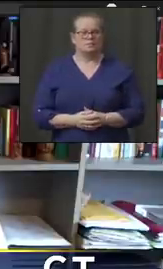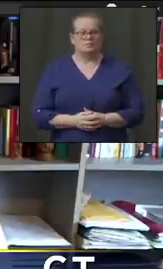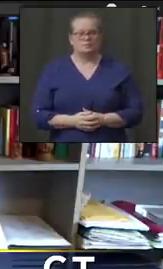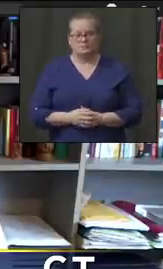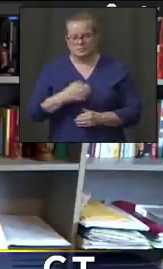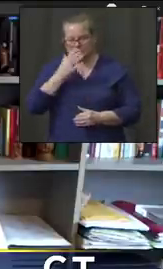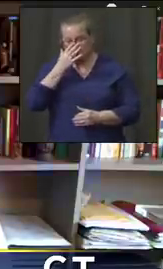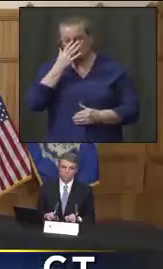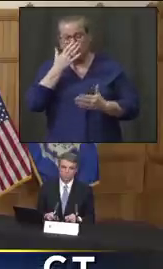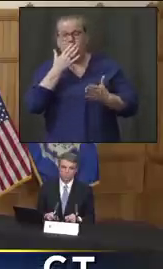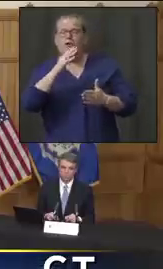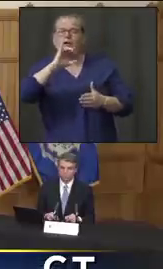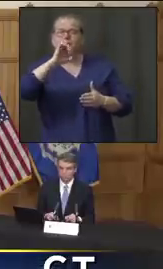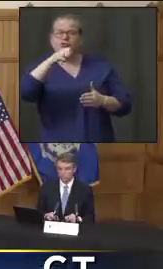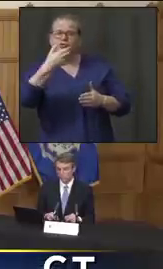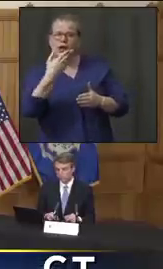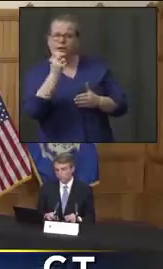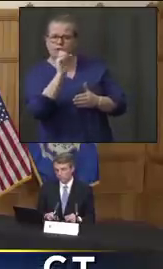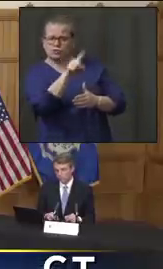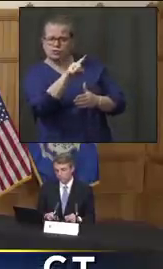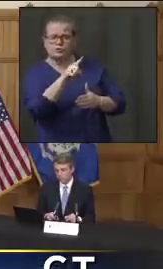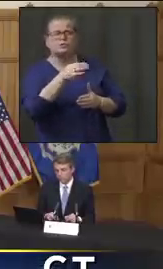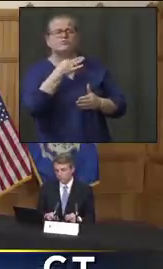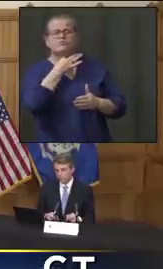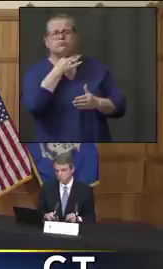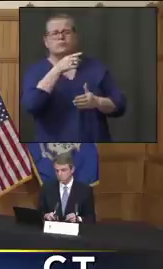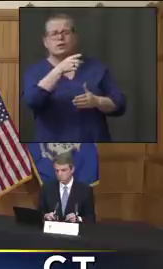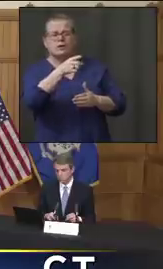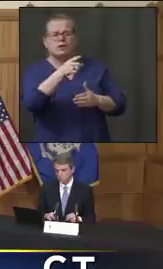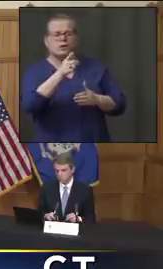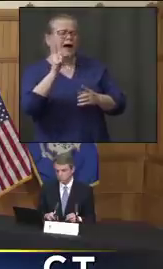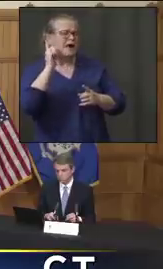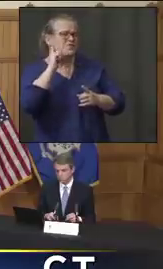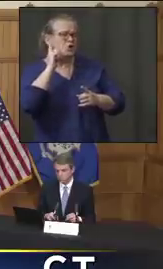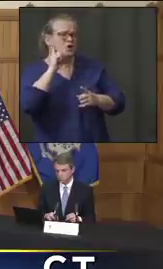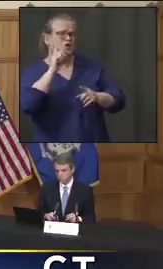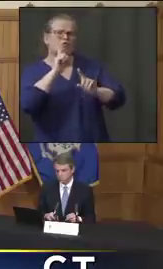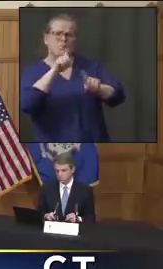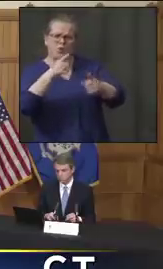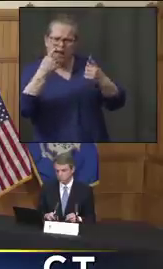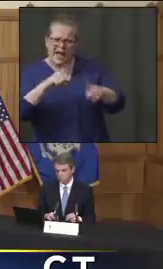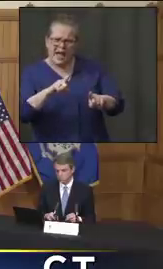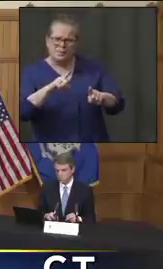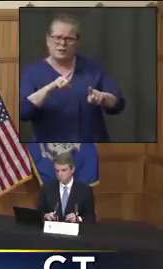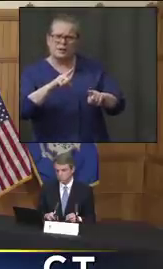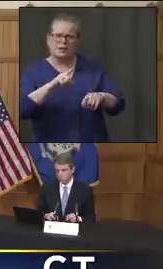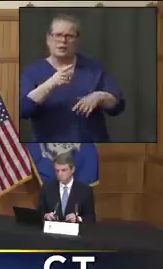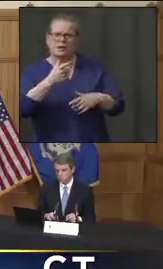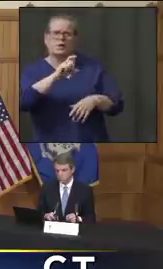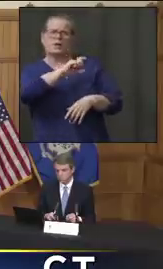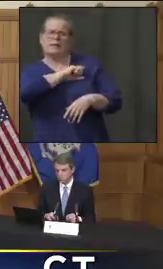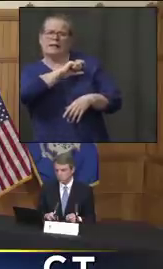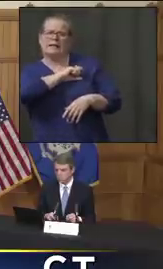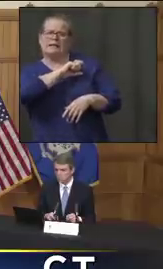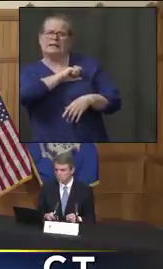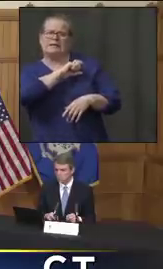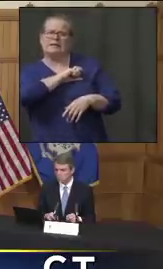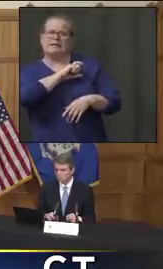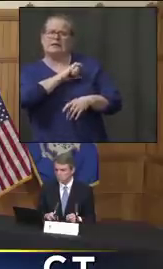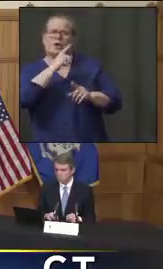Thanks. Hey, Josh, can you confirm a report that there's been an active duty police officer who's died from COVID?